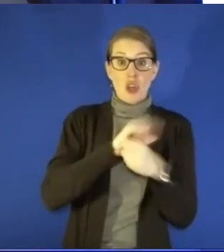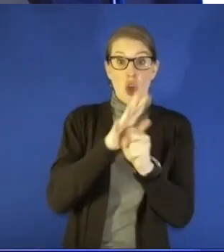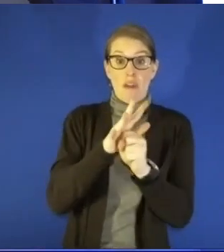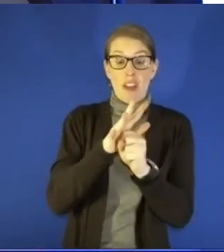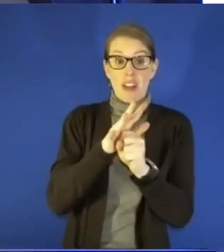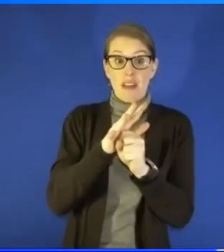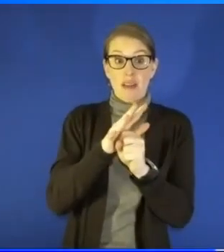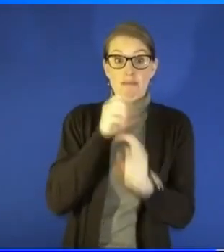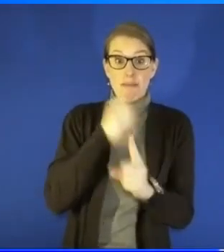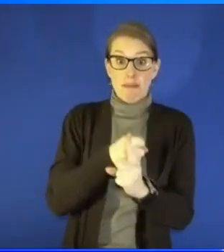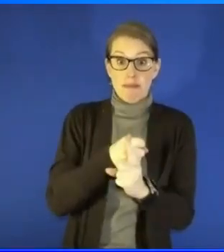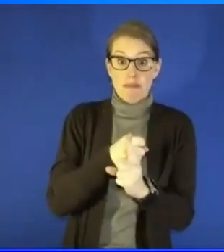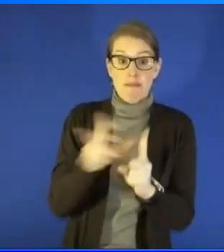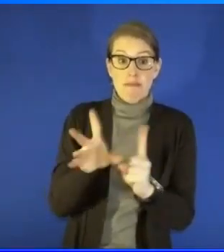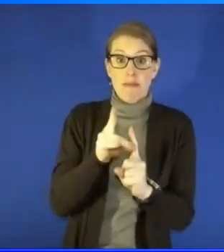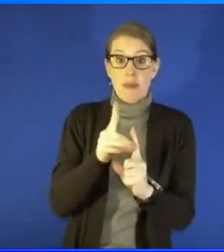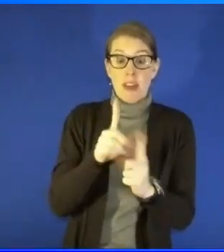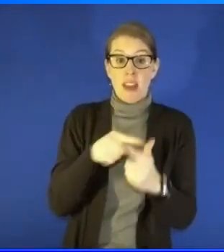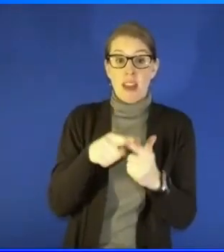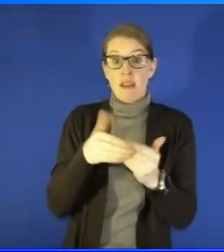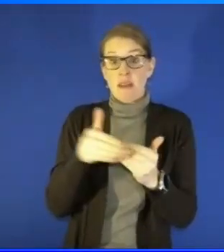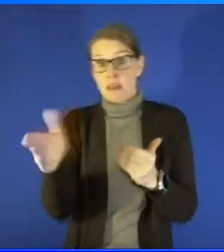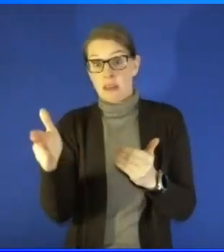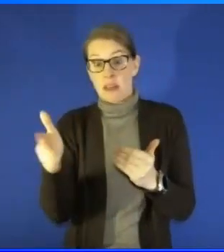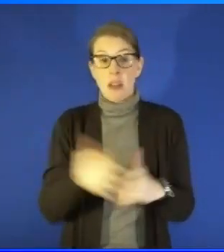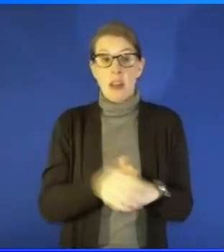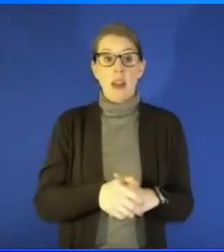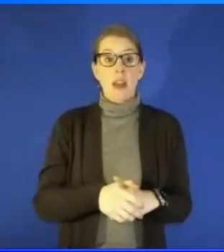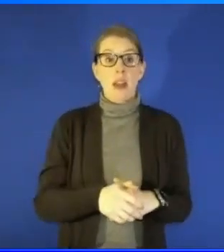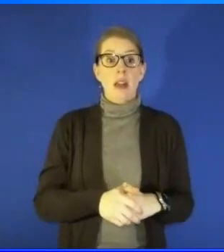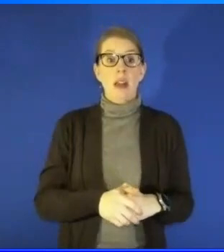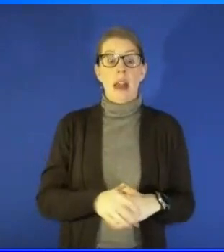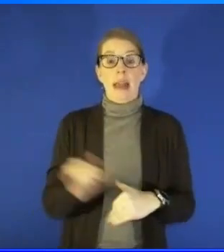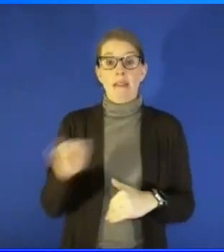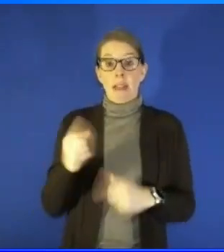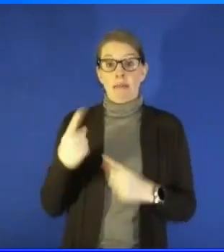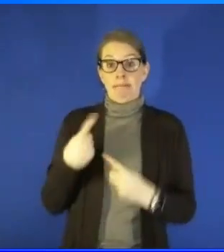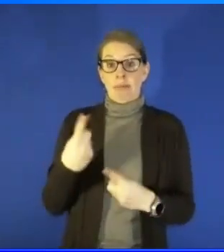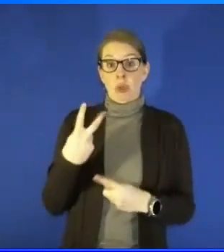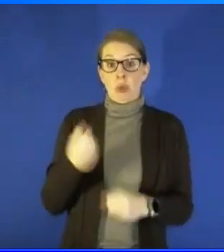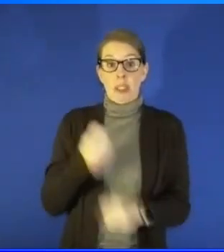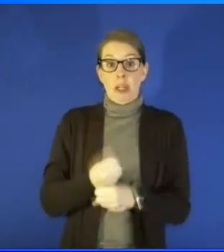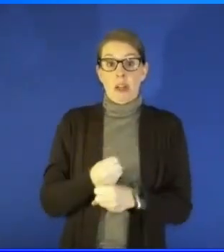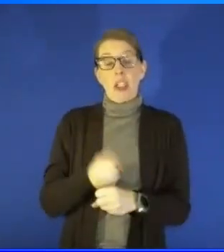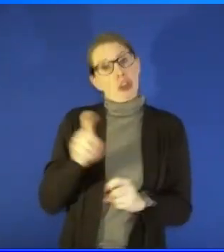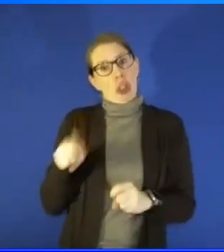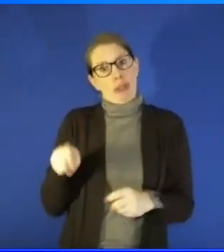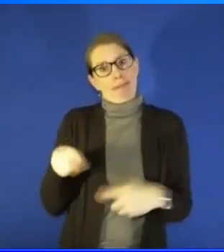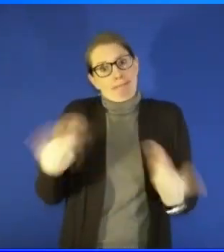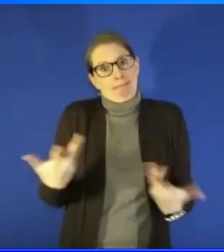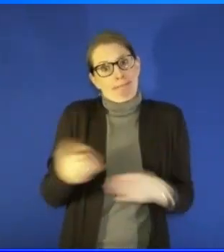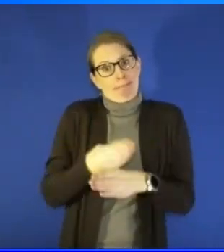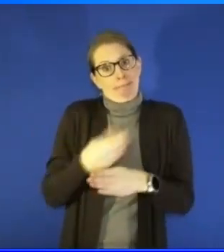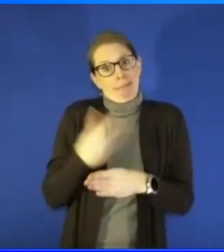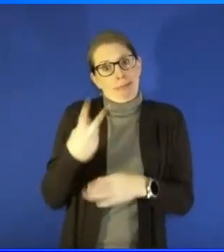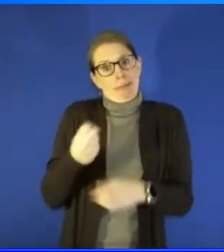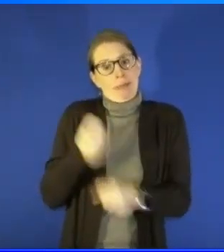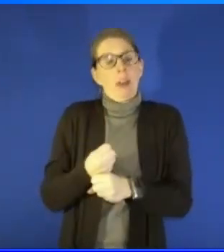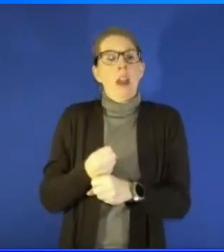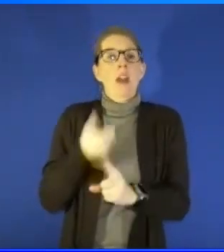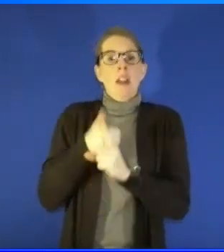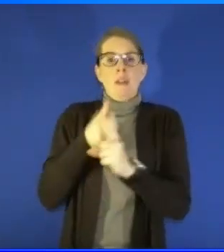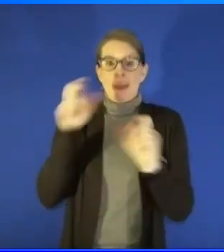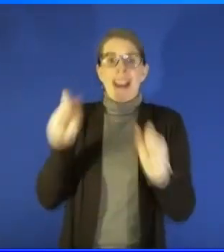the COVID has been infection been within the last 2 years, which it should be, then she would be eligible. I